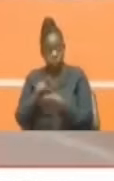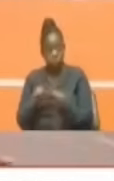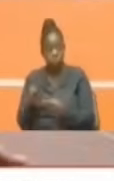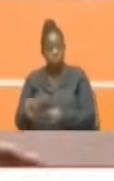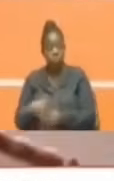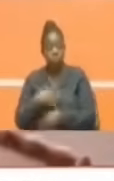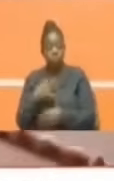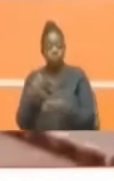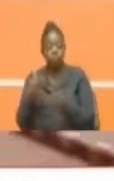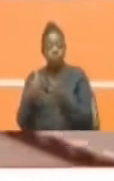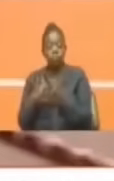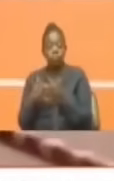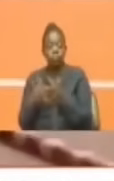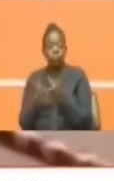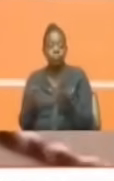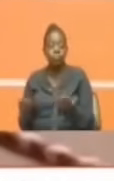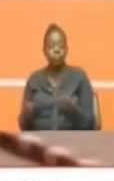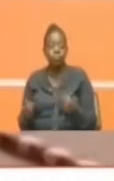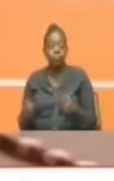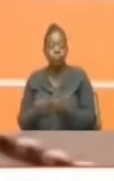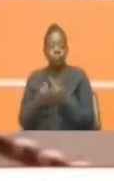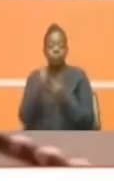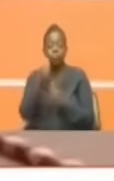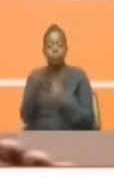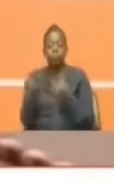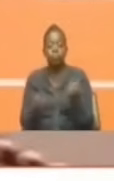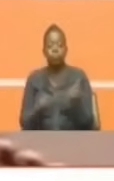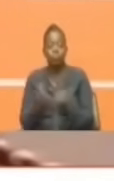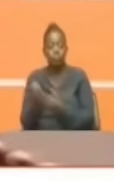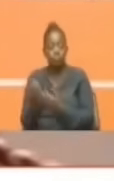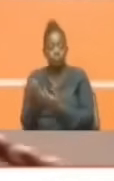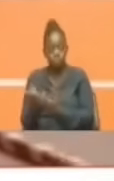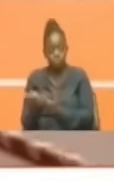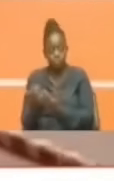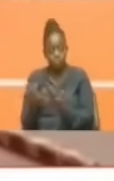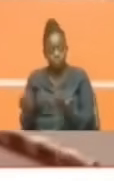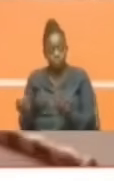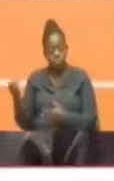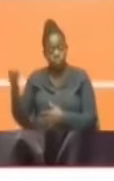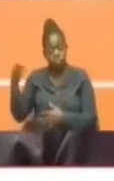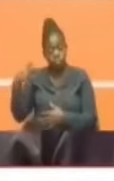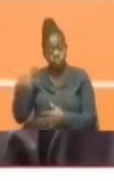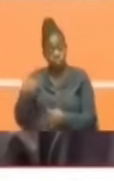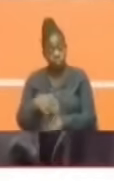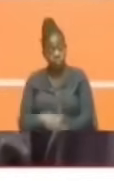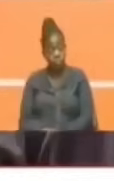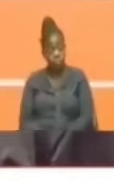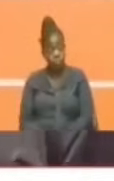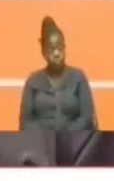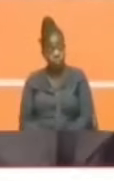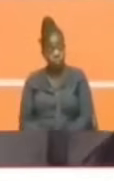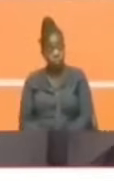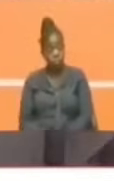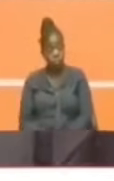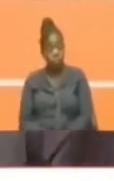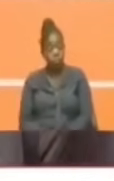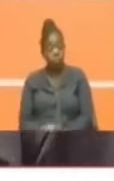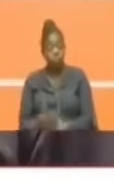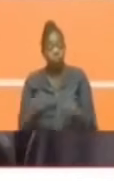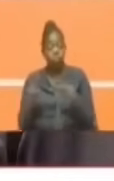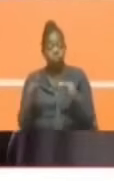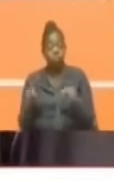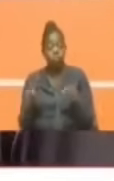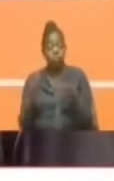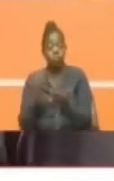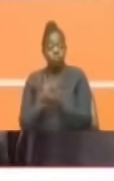mireme doksiba. Neto mire mtu kidalanya. Ezi badi zidinze. Ebi talo kuta. Mtu ni mwede blech wapa daji siba atia.